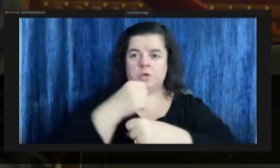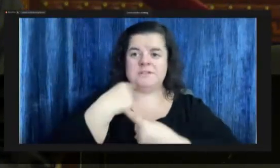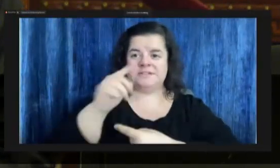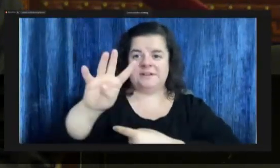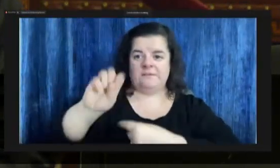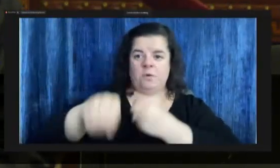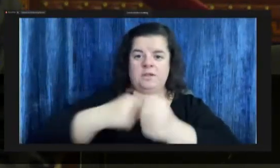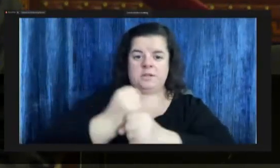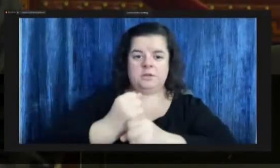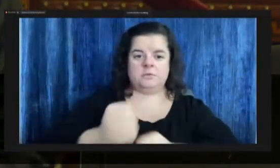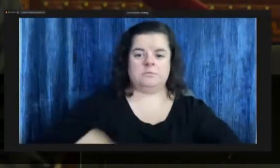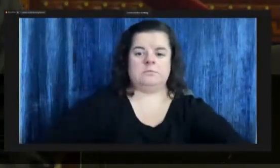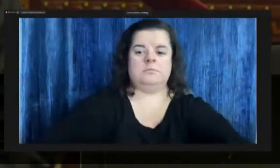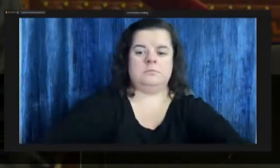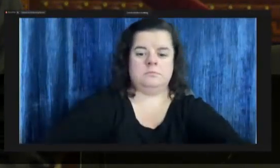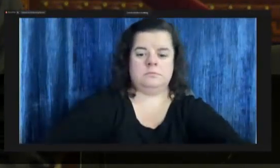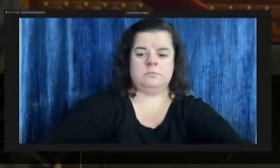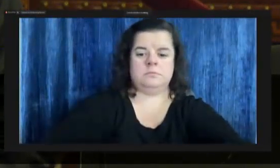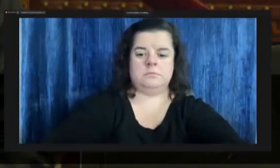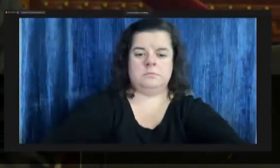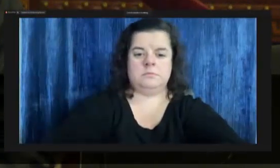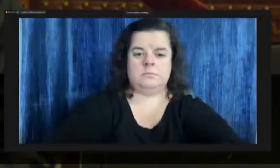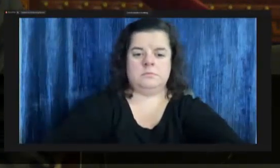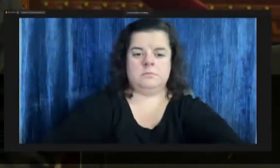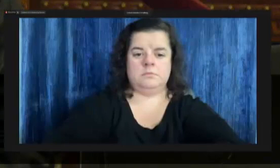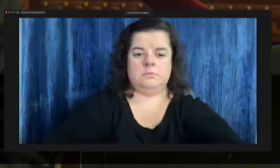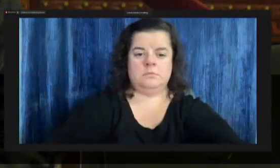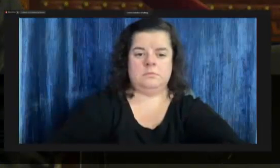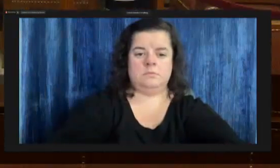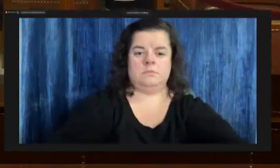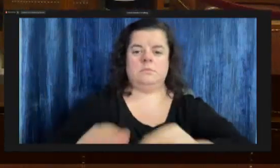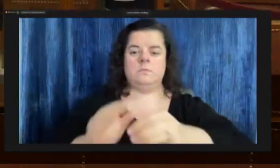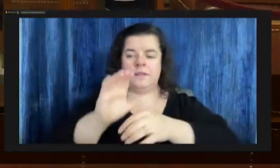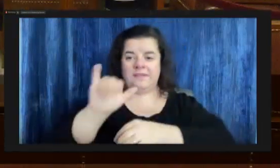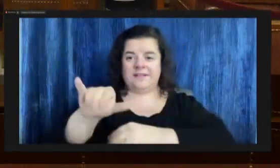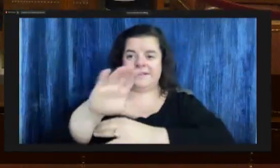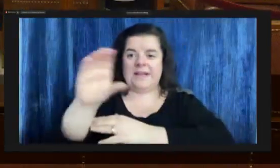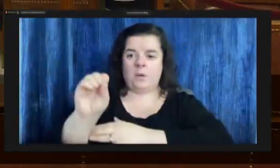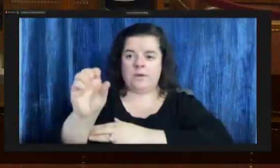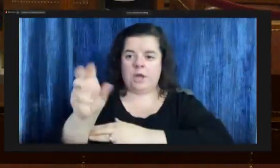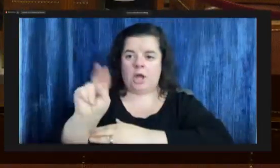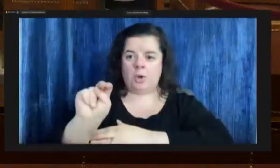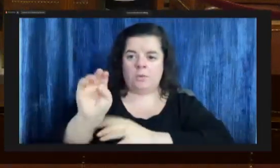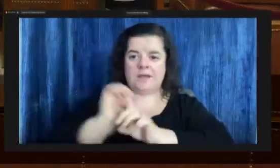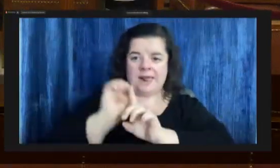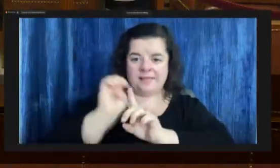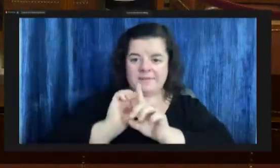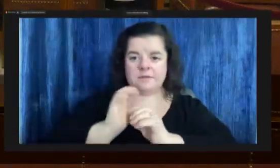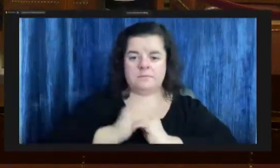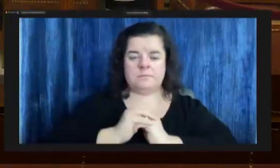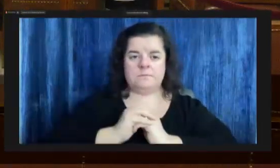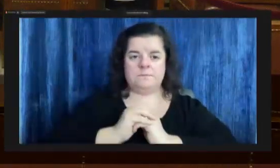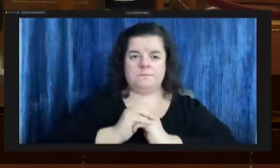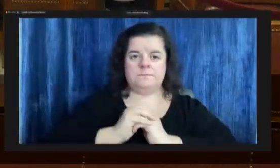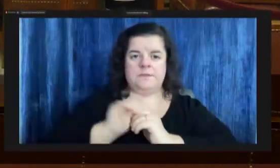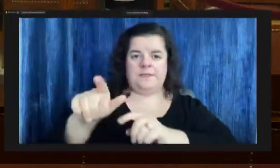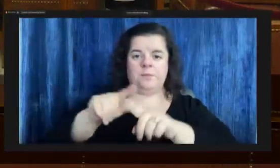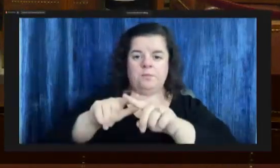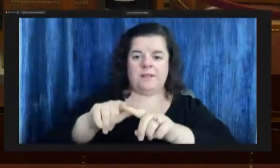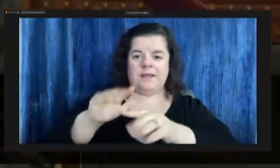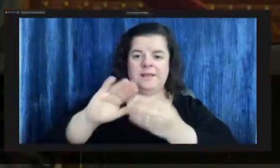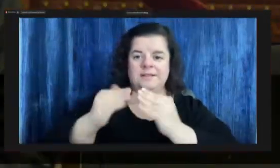least. And those are county-owned elevators. So the county relies on the city's